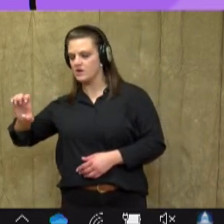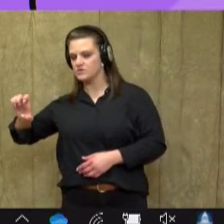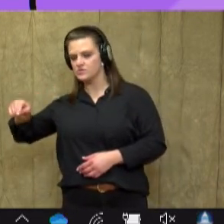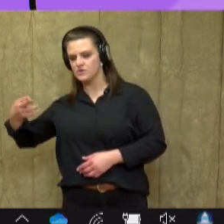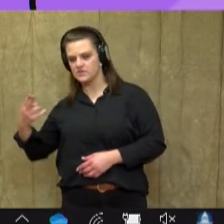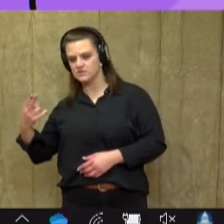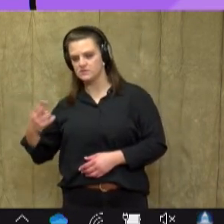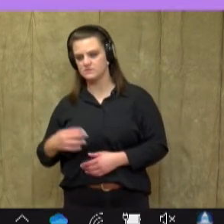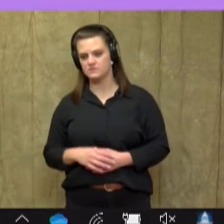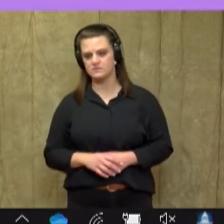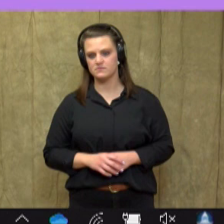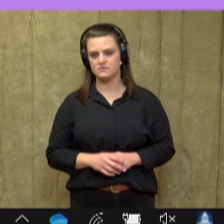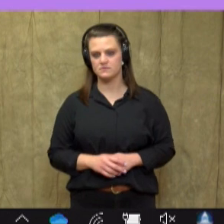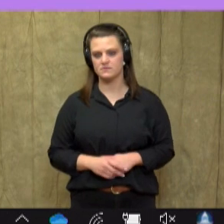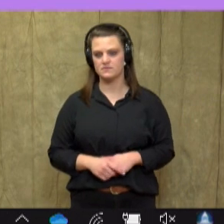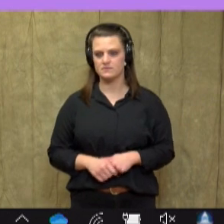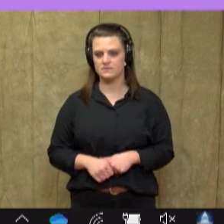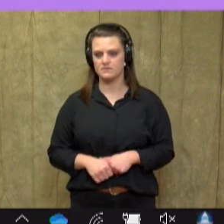hundredths.